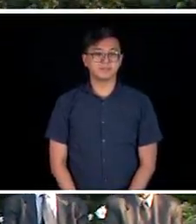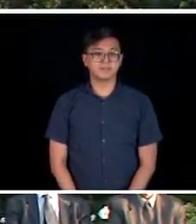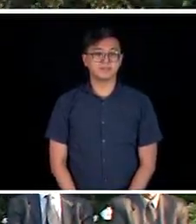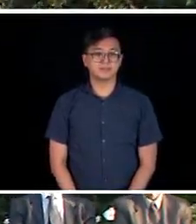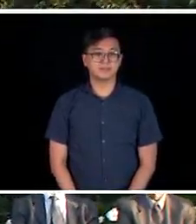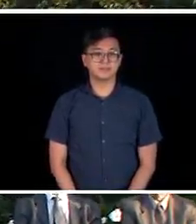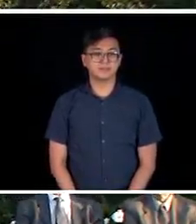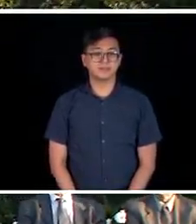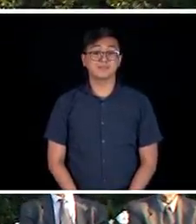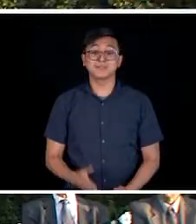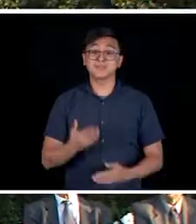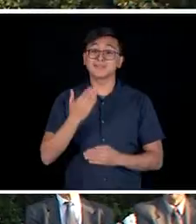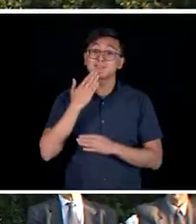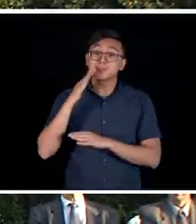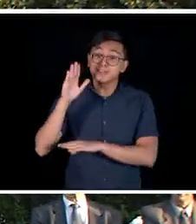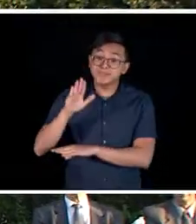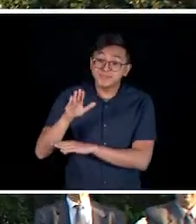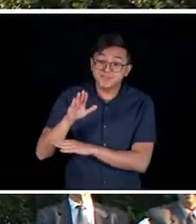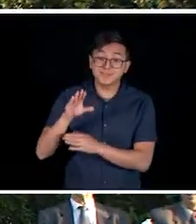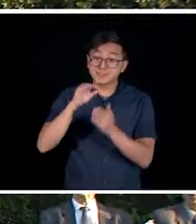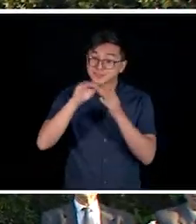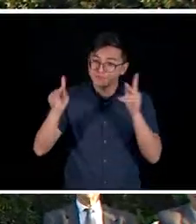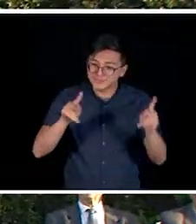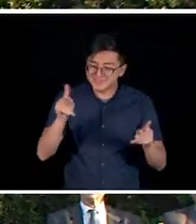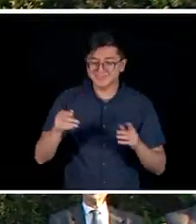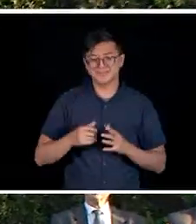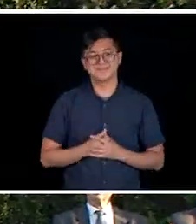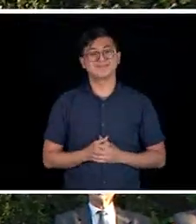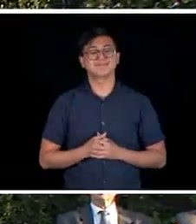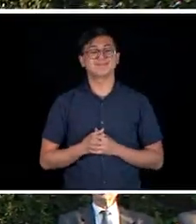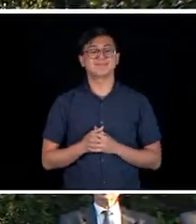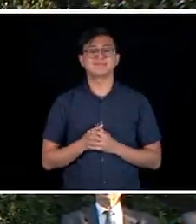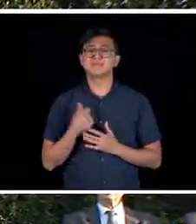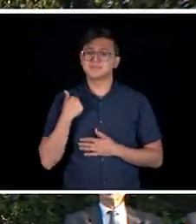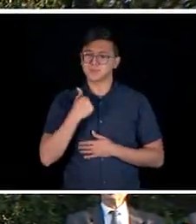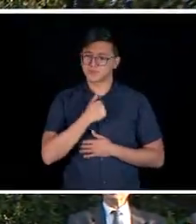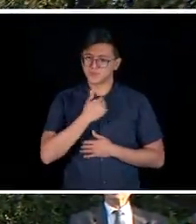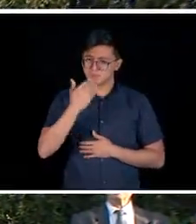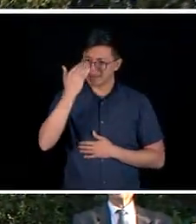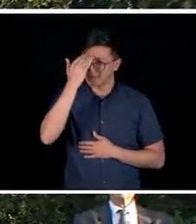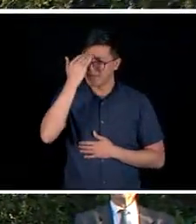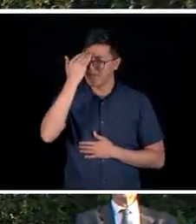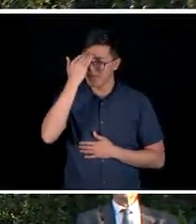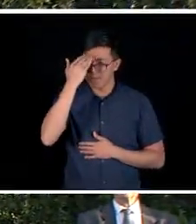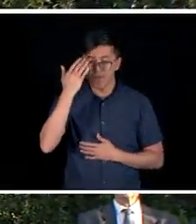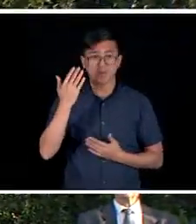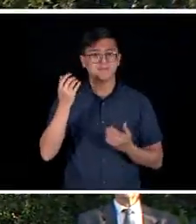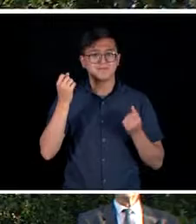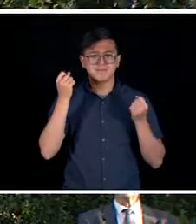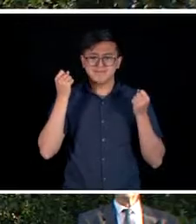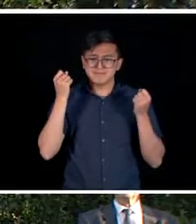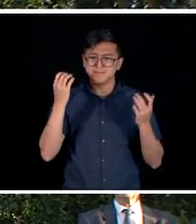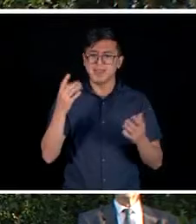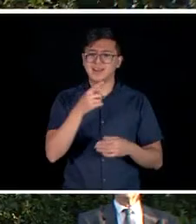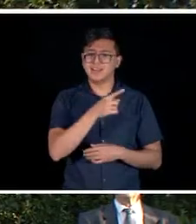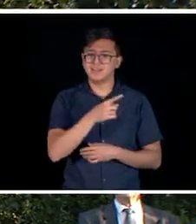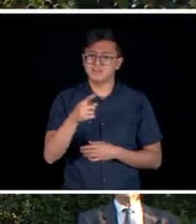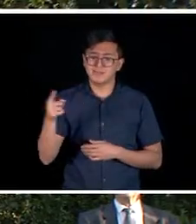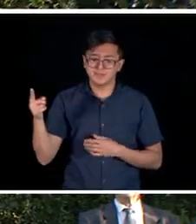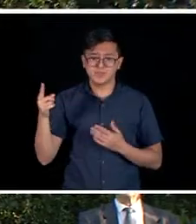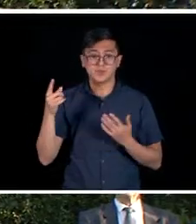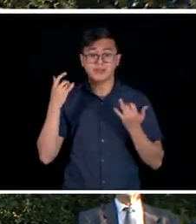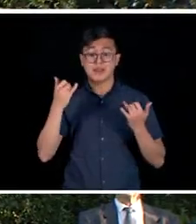Good evening, students. We are well aware that Many of you have reached this